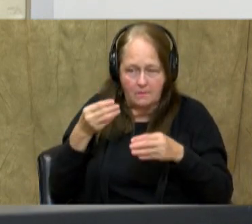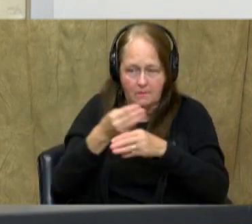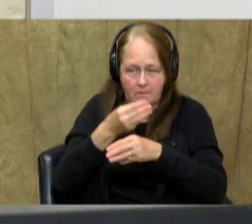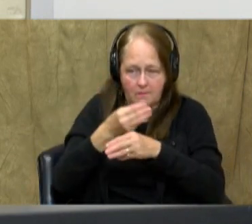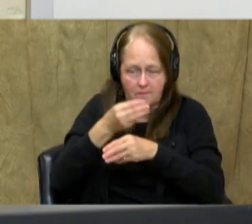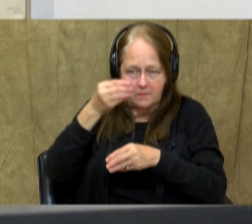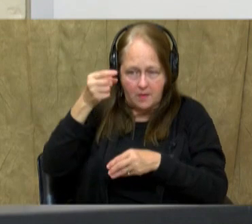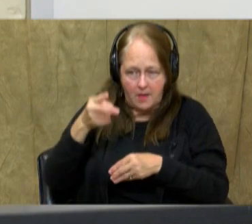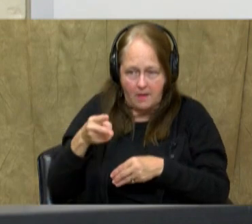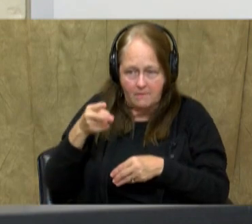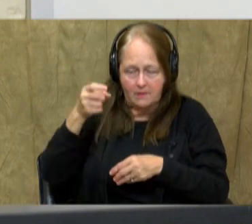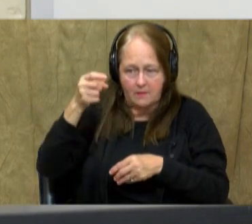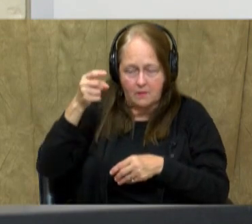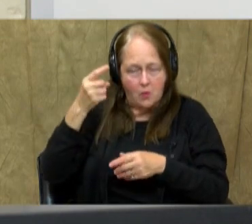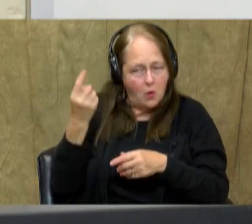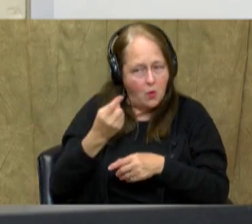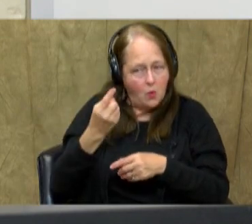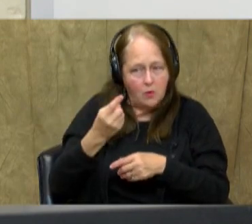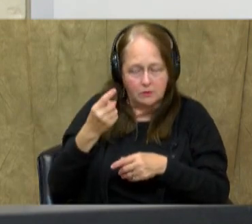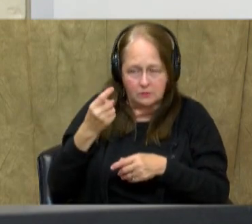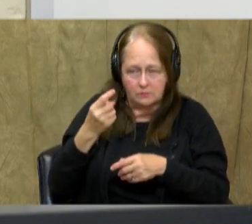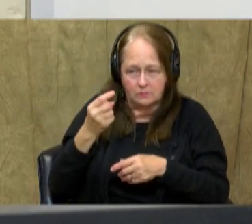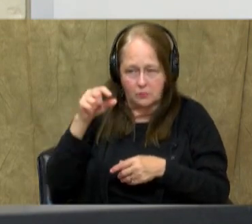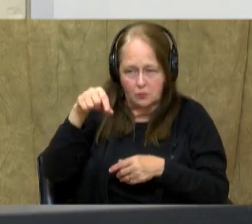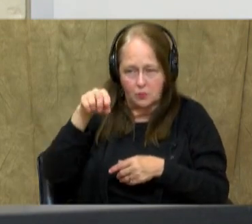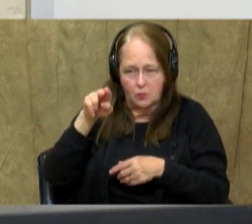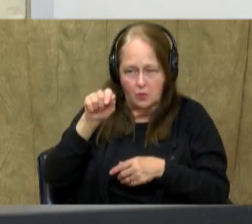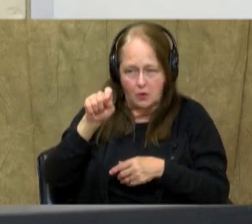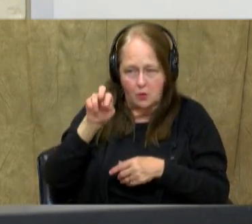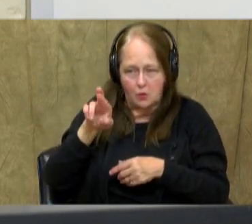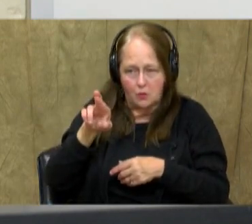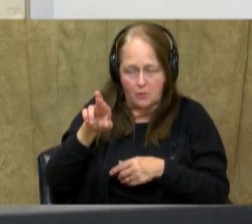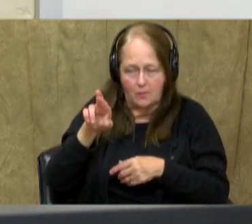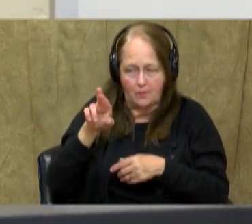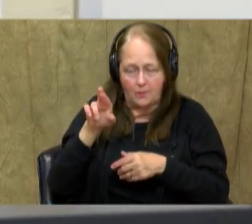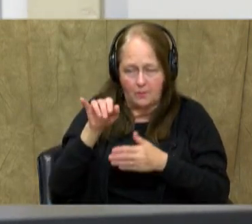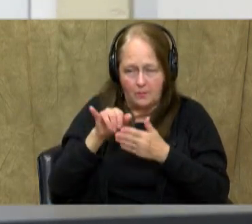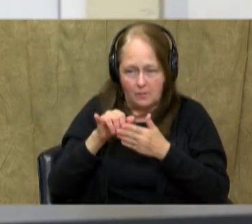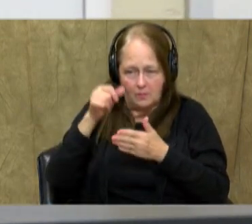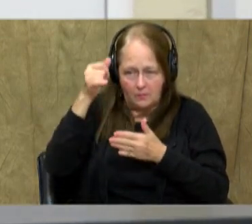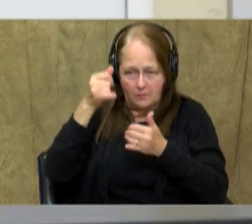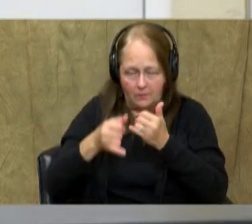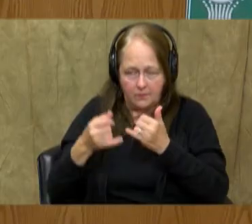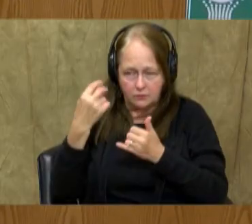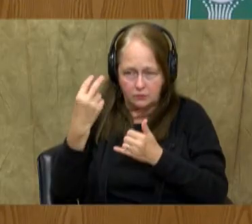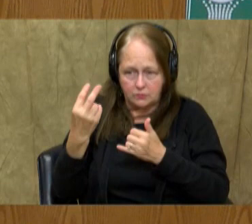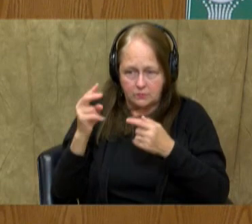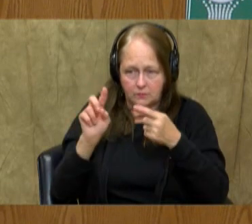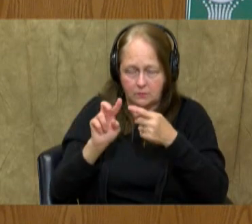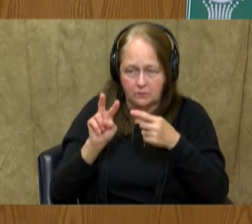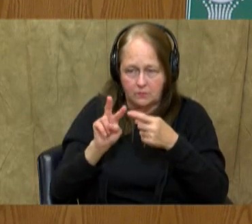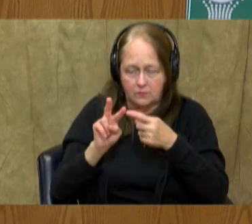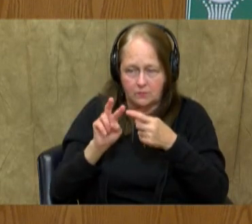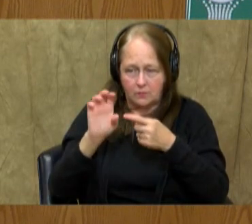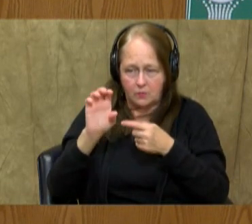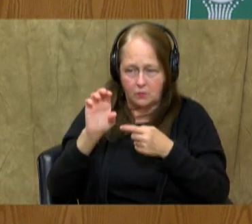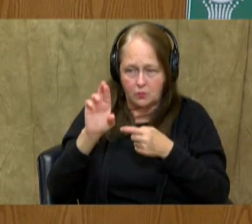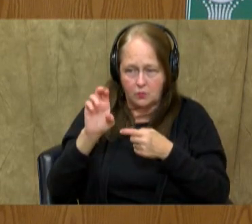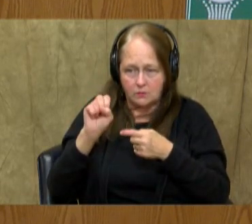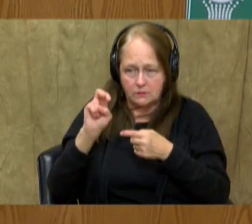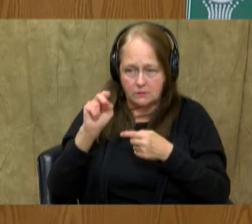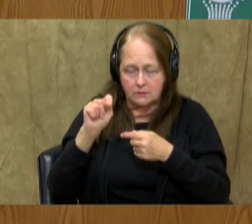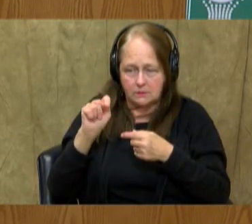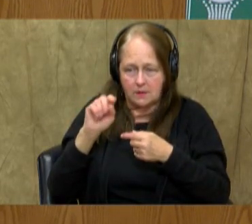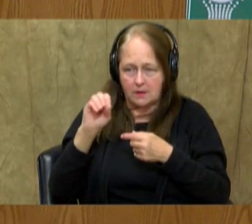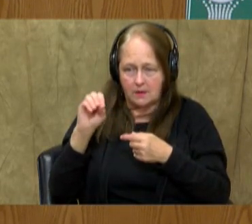a half of a half is always a quarter. That brings us to our last two vocabulary words for crescent moon and